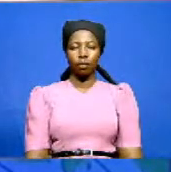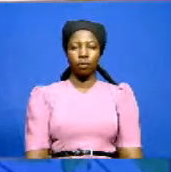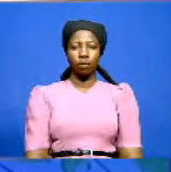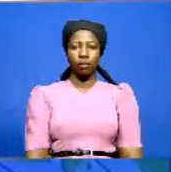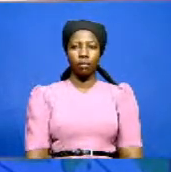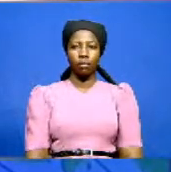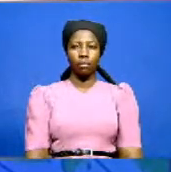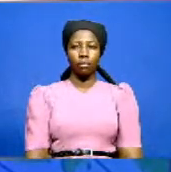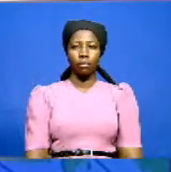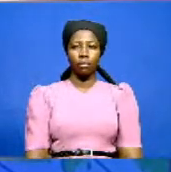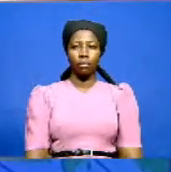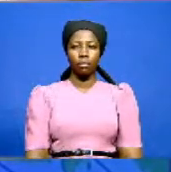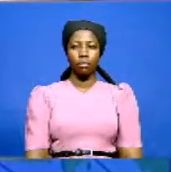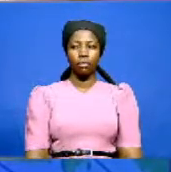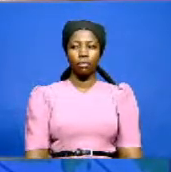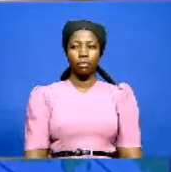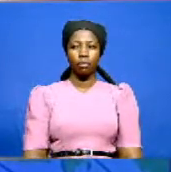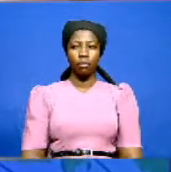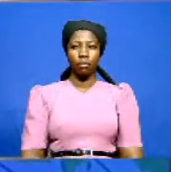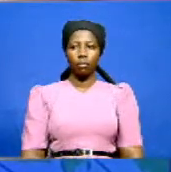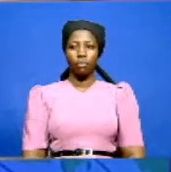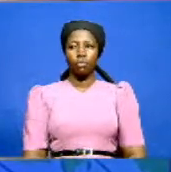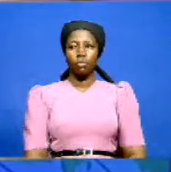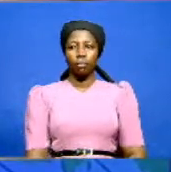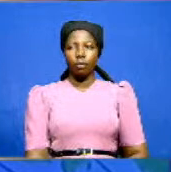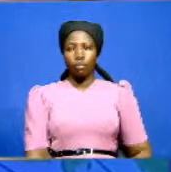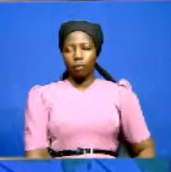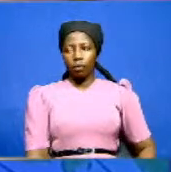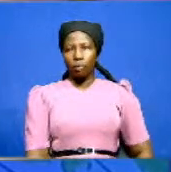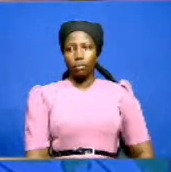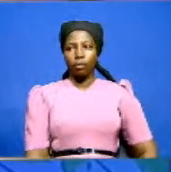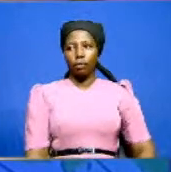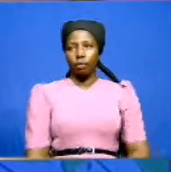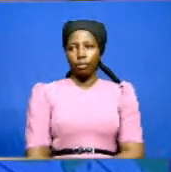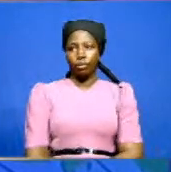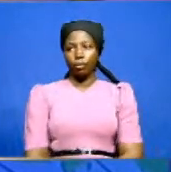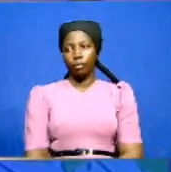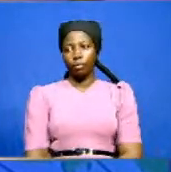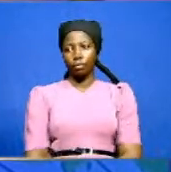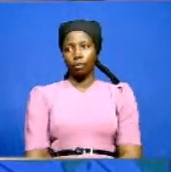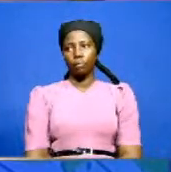buanchani yanga kenga mbuya mono.